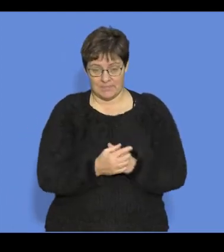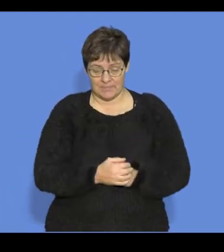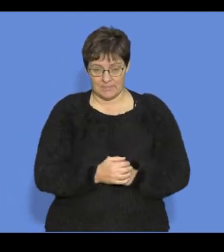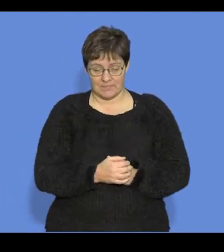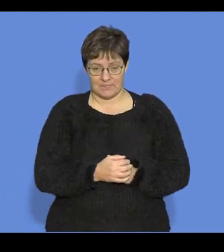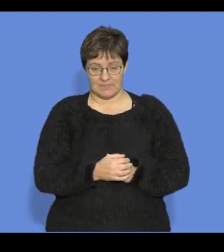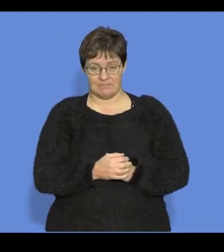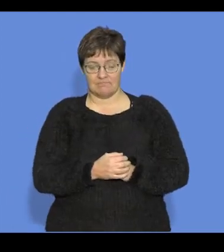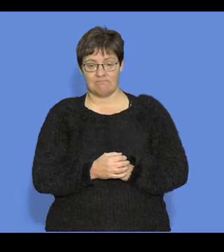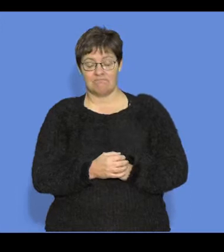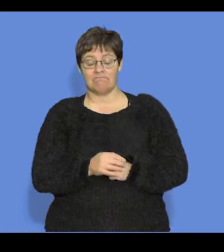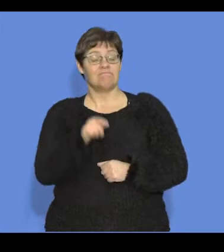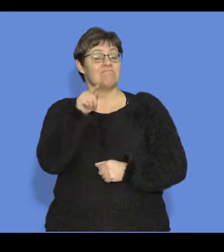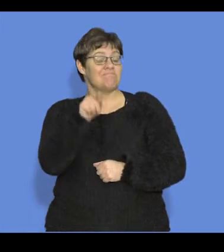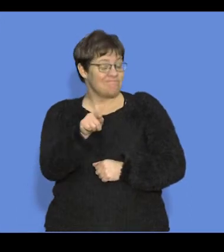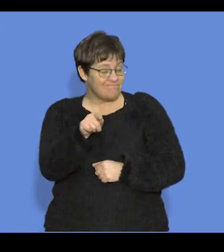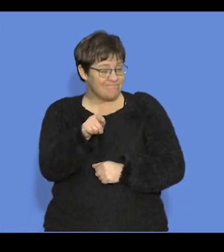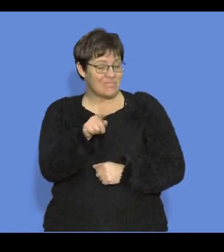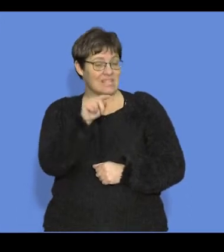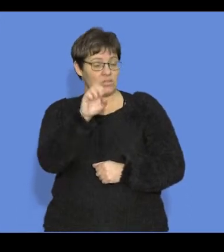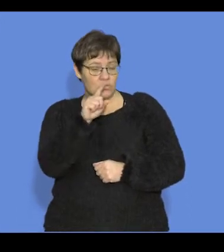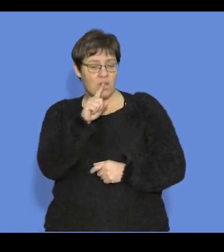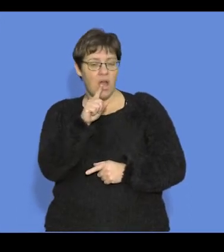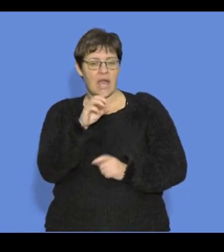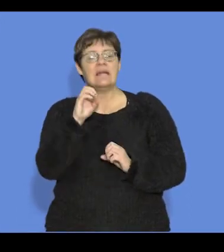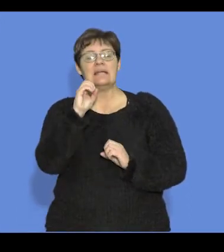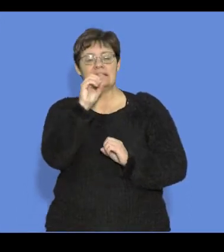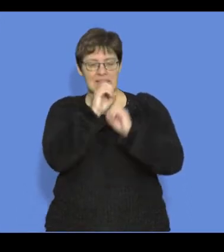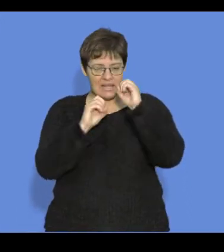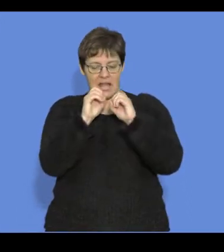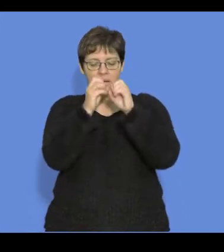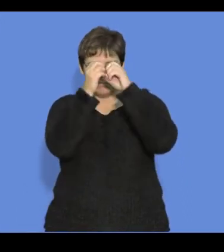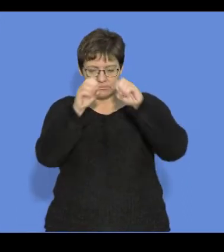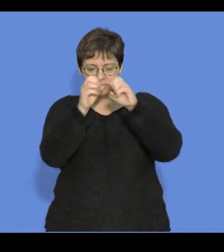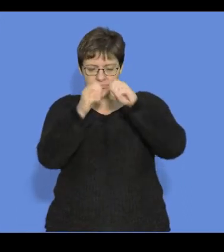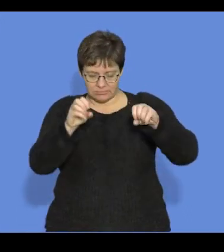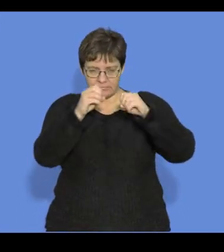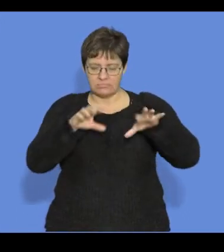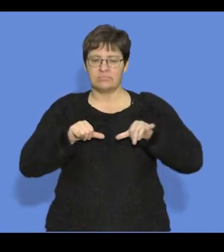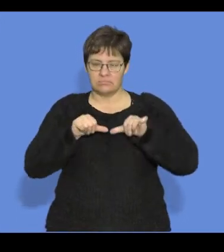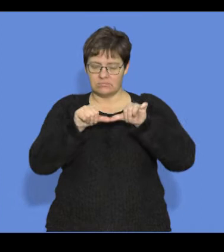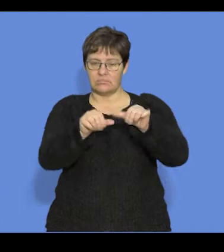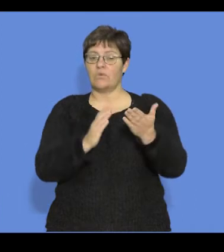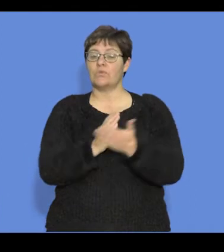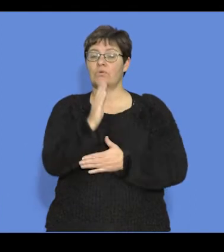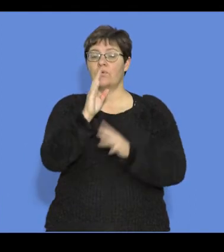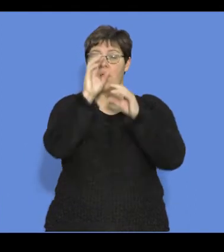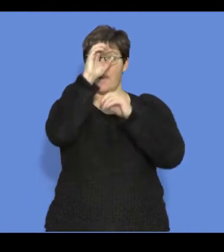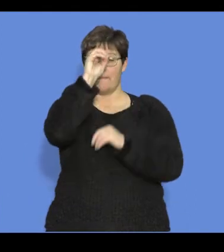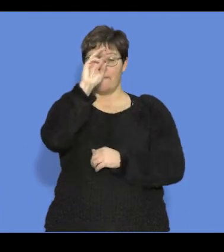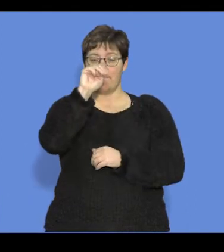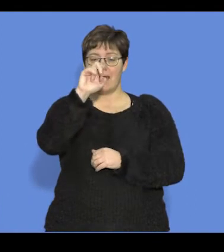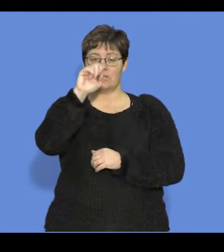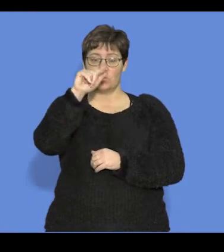In these tissues, the cells divide continually by mitosis to produce